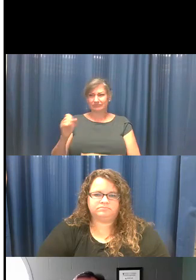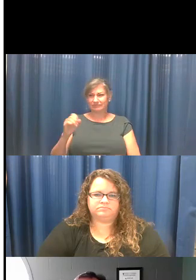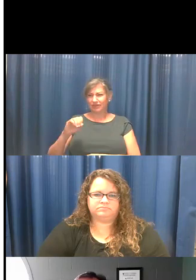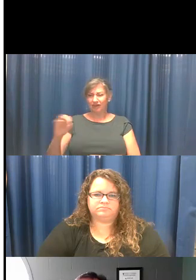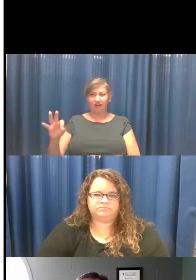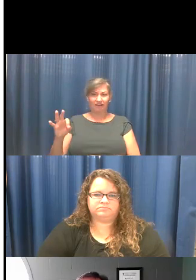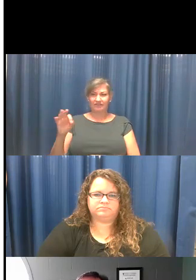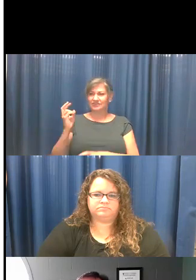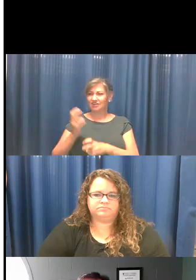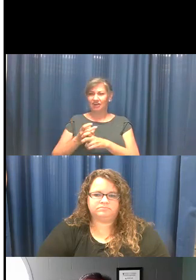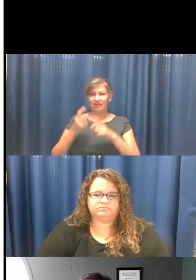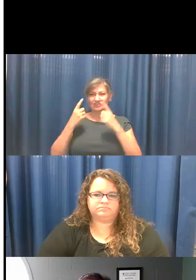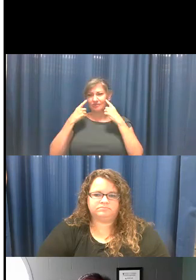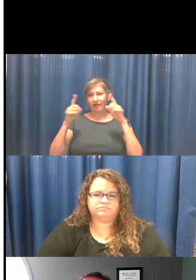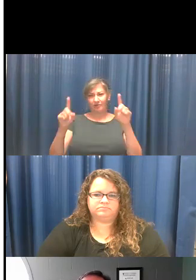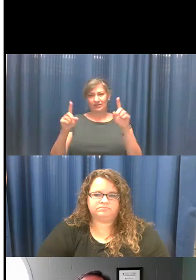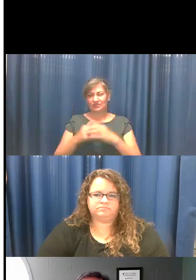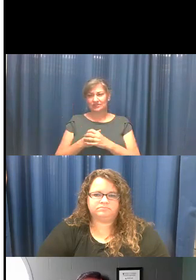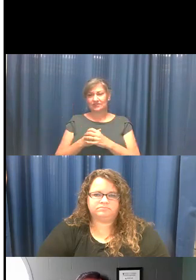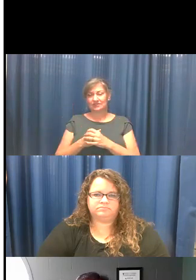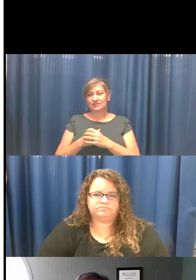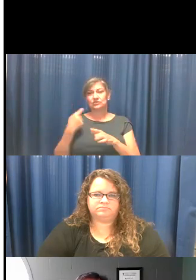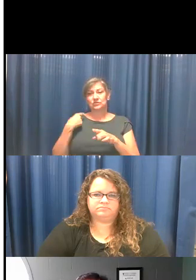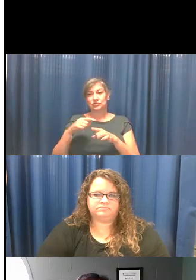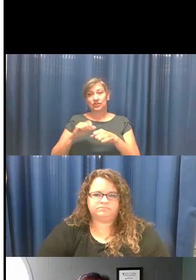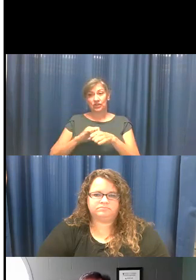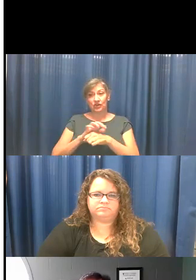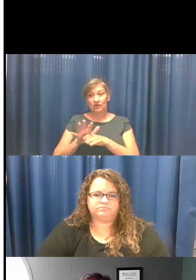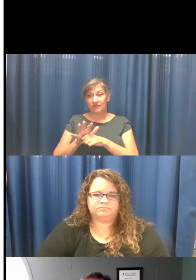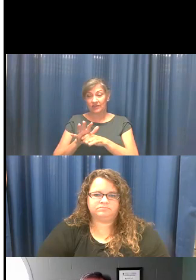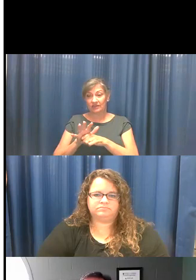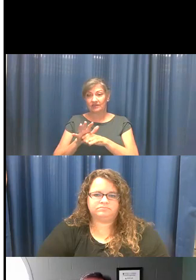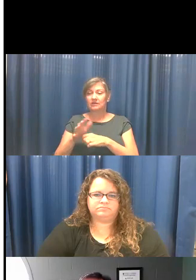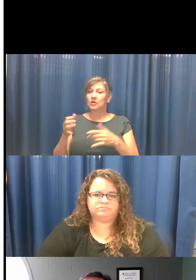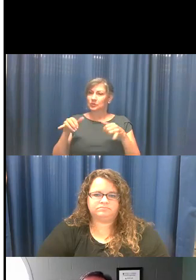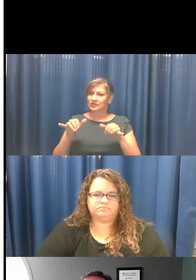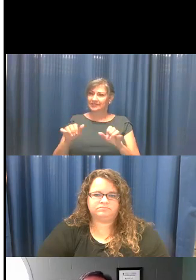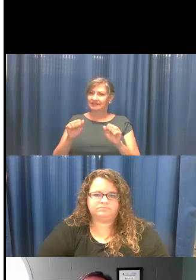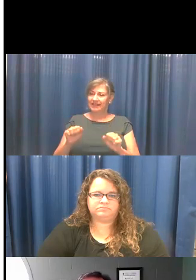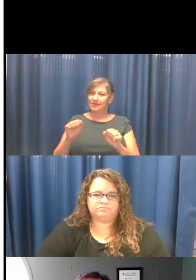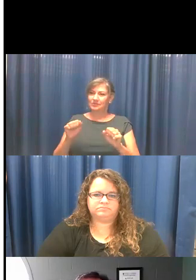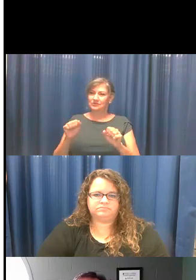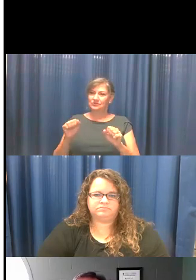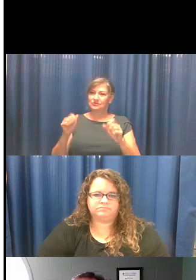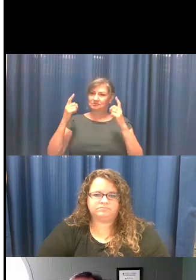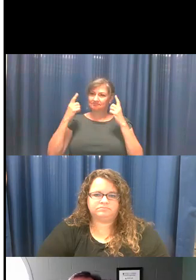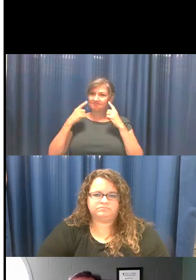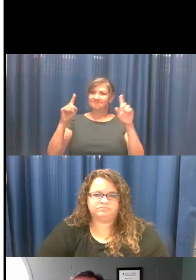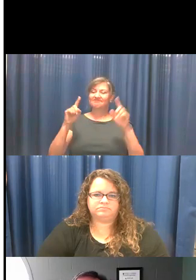to accomplish. So in the midst of COVID, we were still able to hit 55%